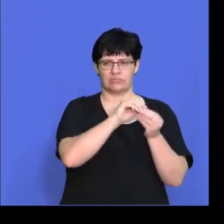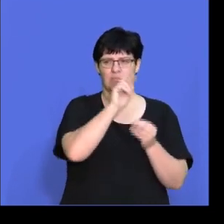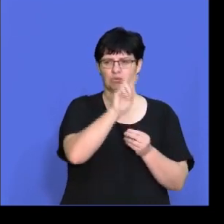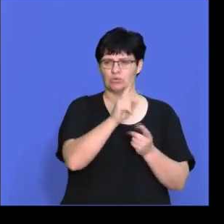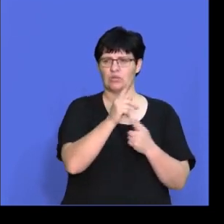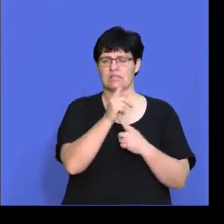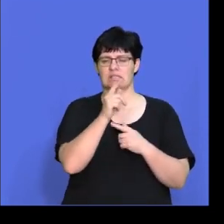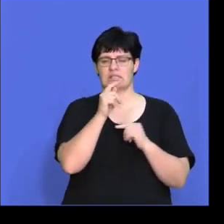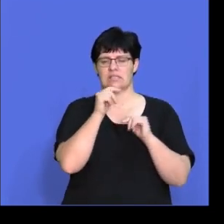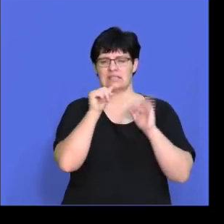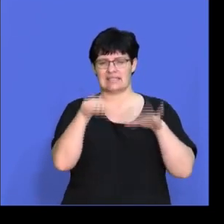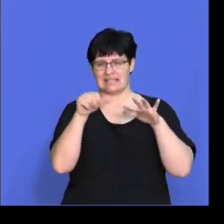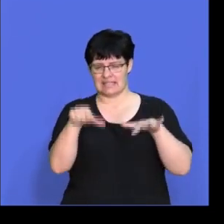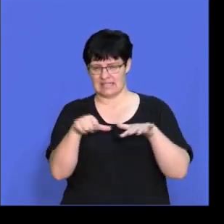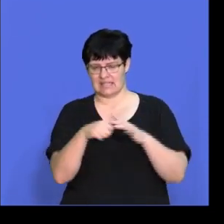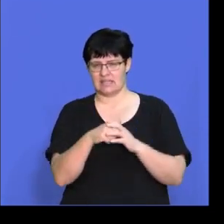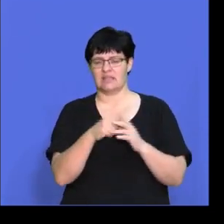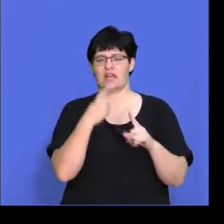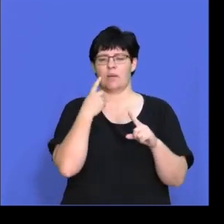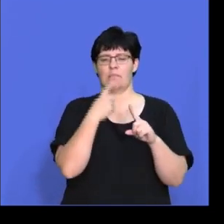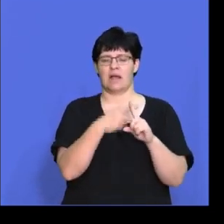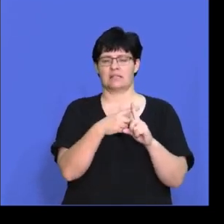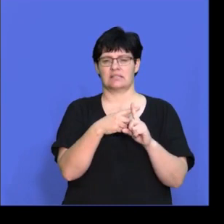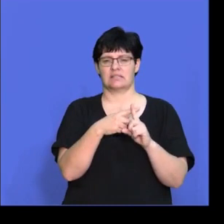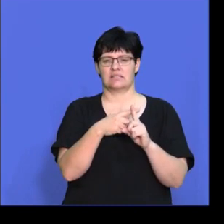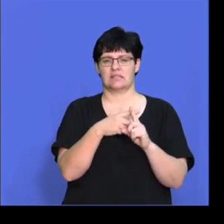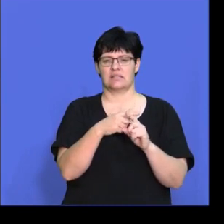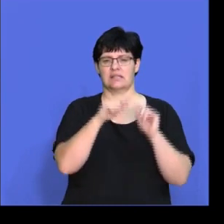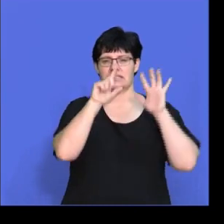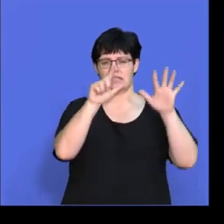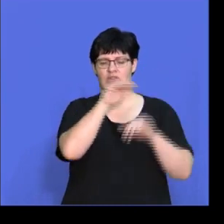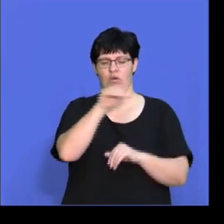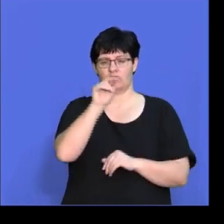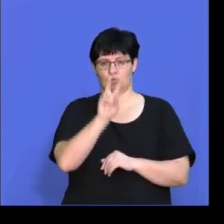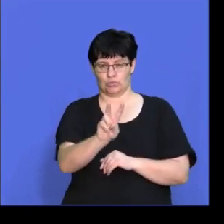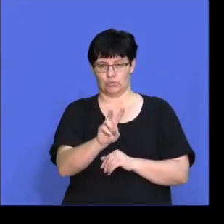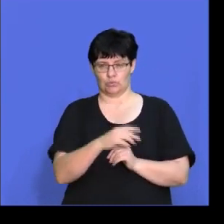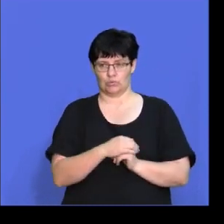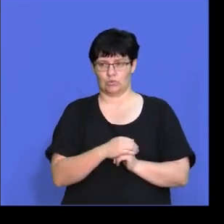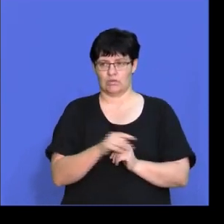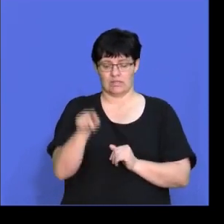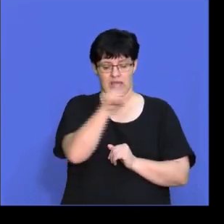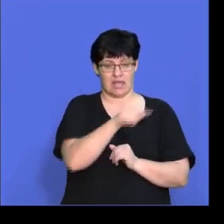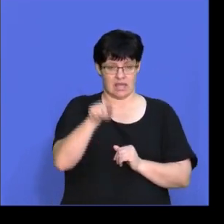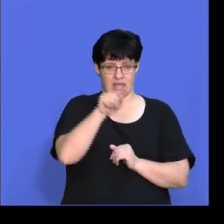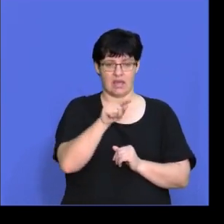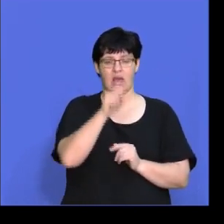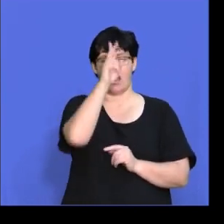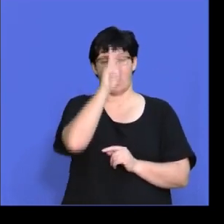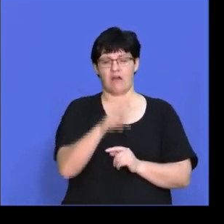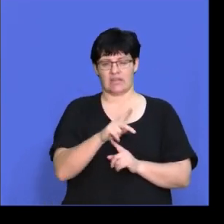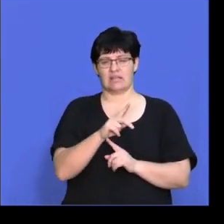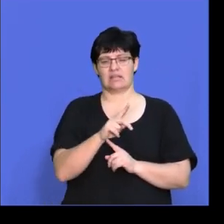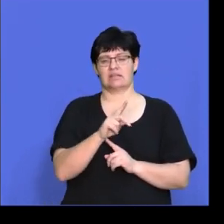6t. And then I've got plus 7 over 2. That's this over here. That half